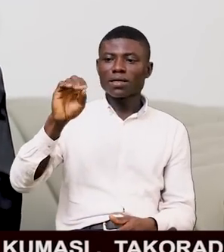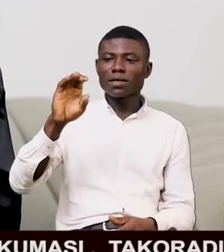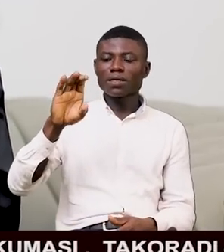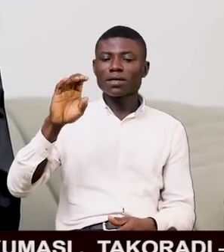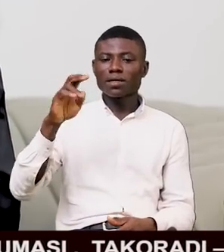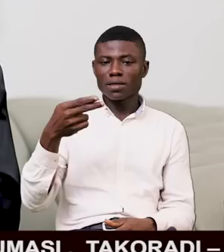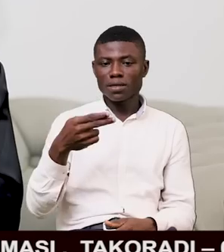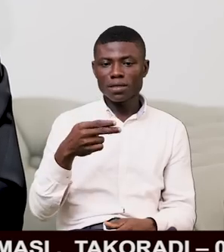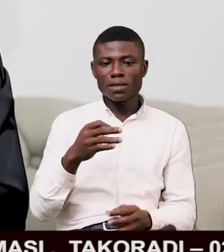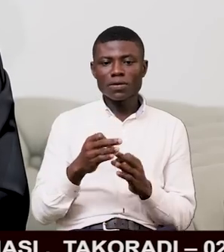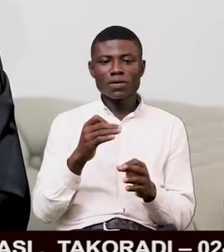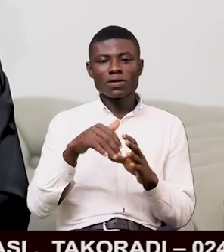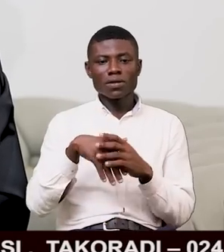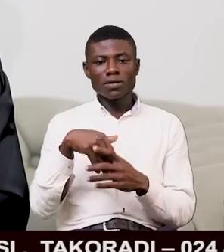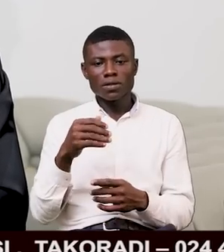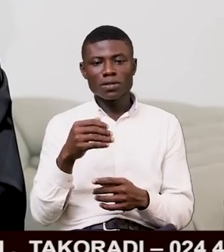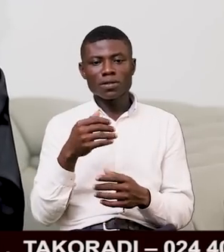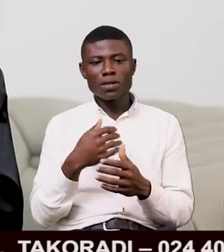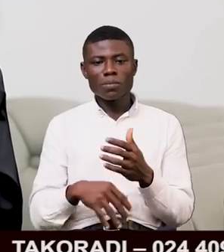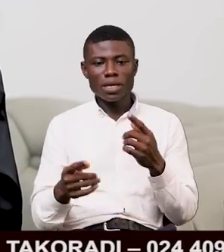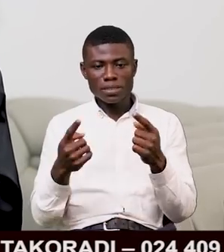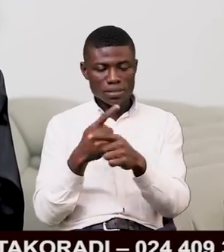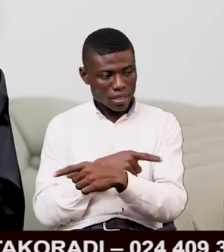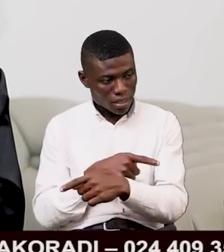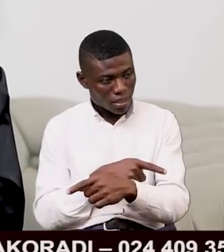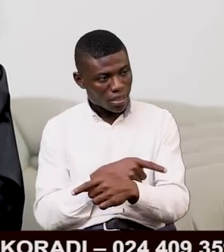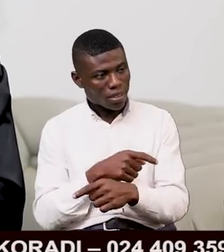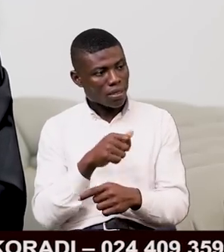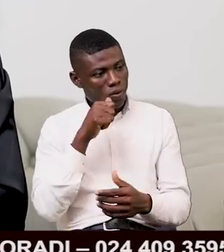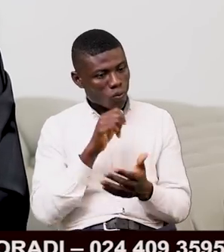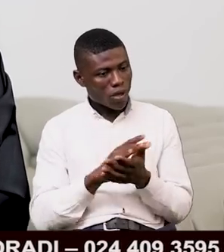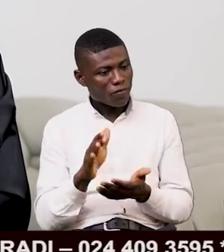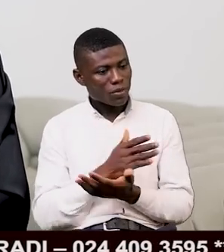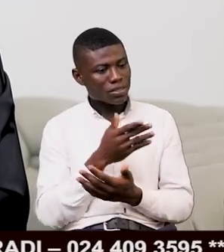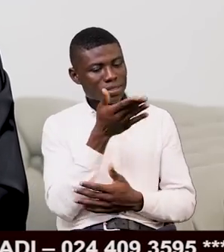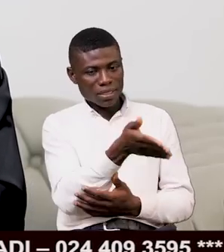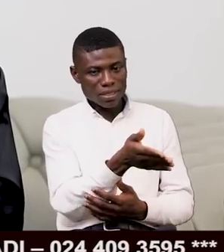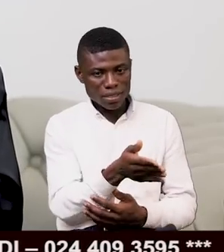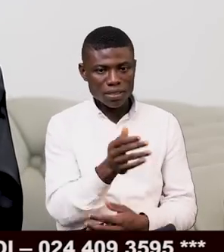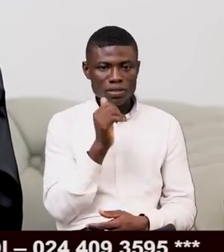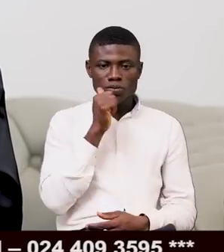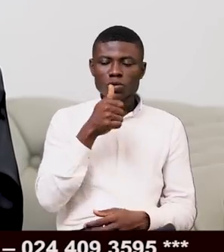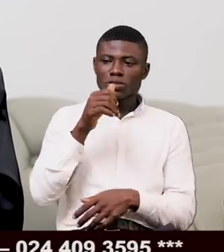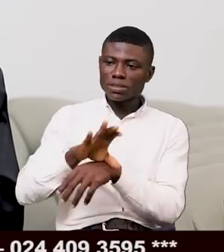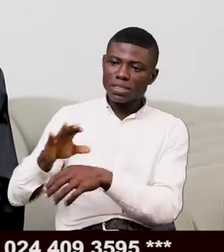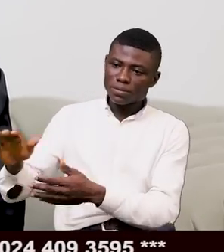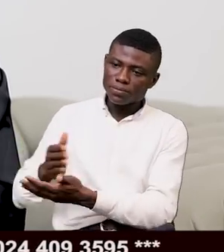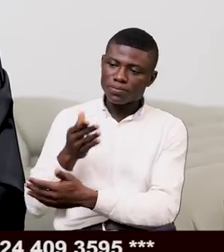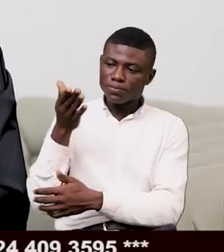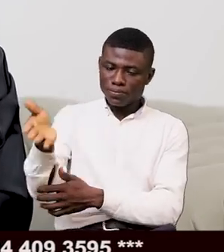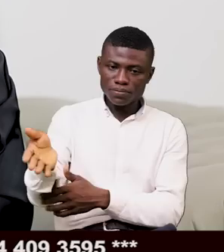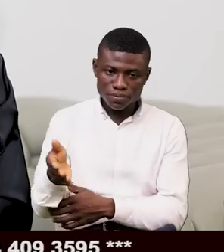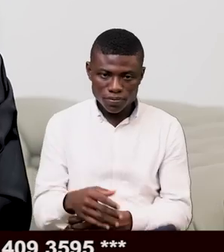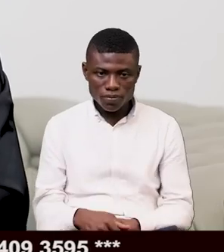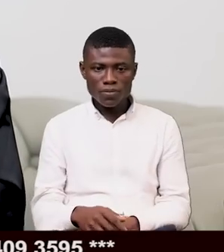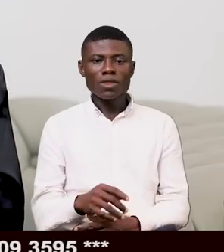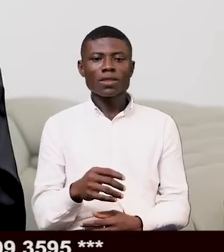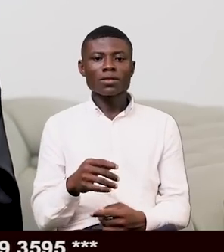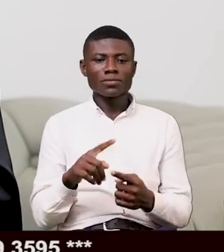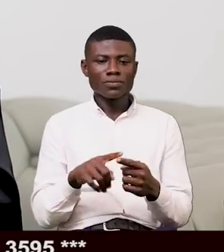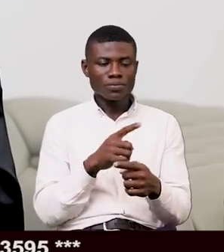Opie, and Obi Bevdas, and a Piesie, ni Ochina, a sorry ministration. And